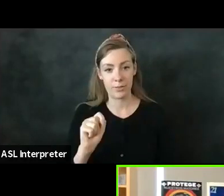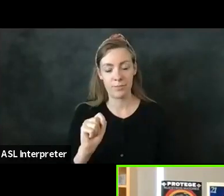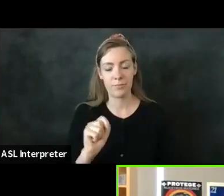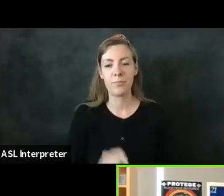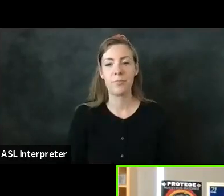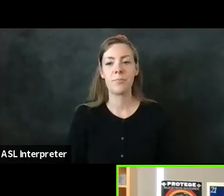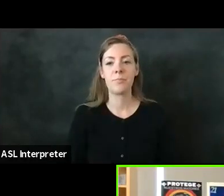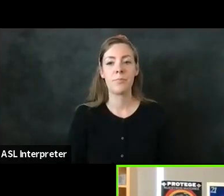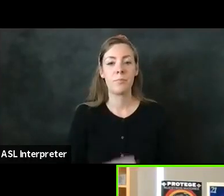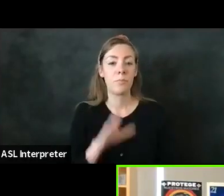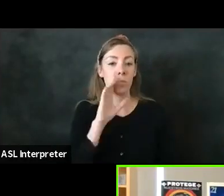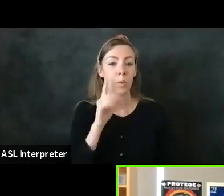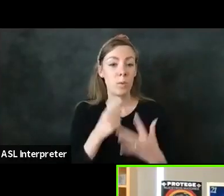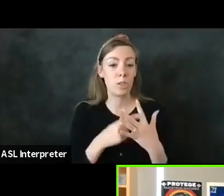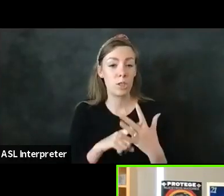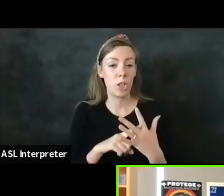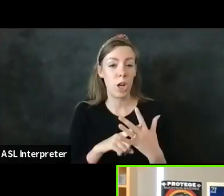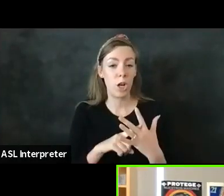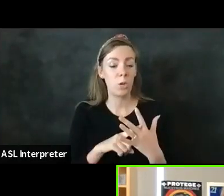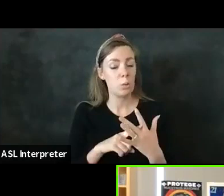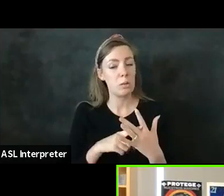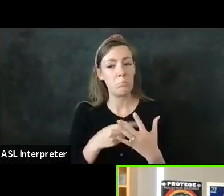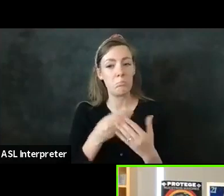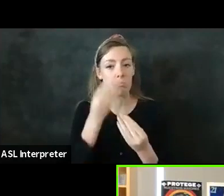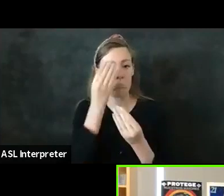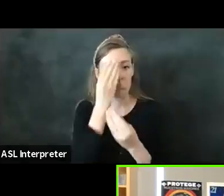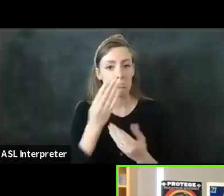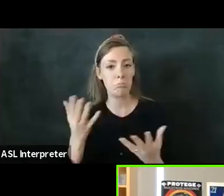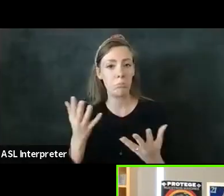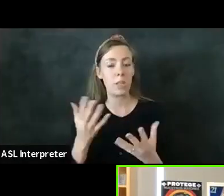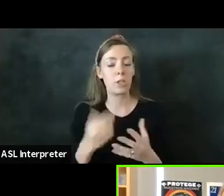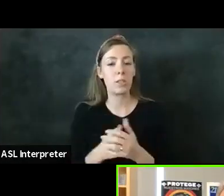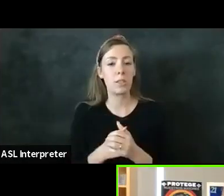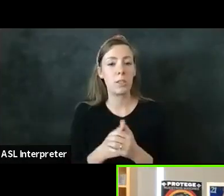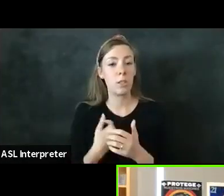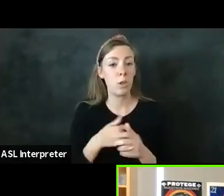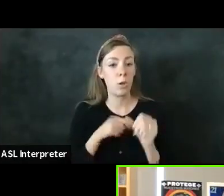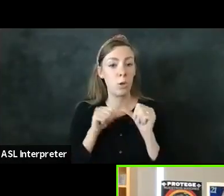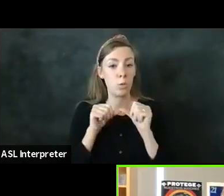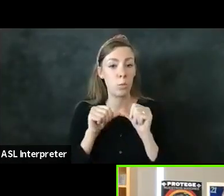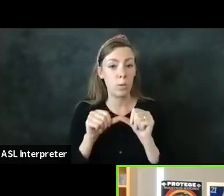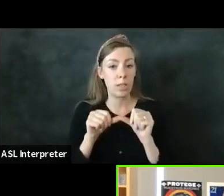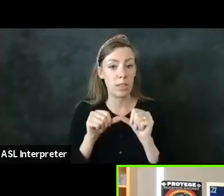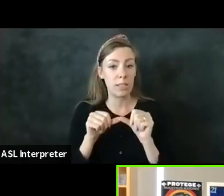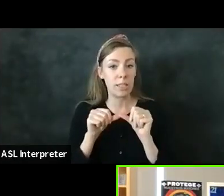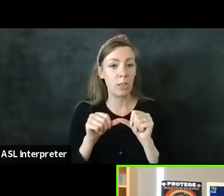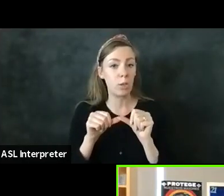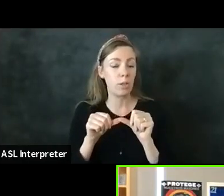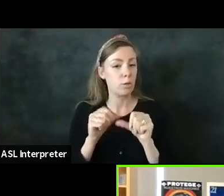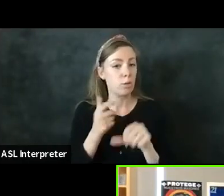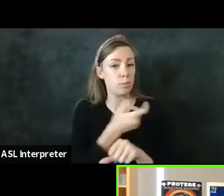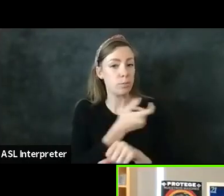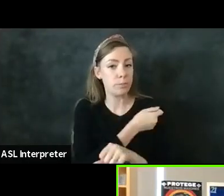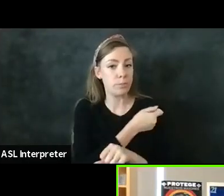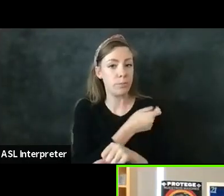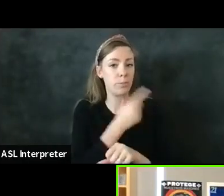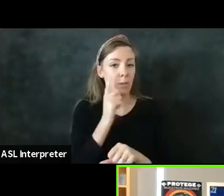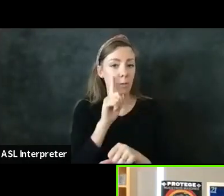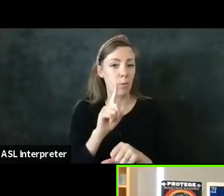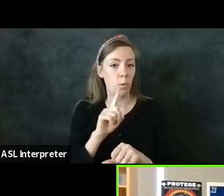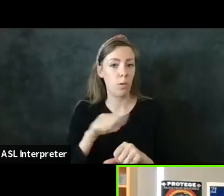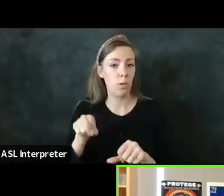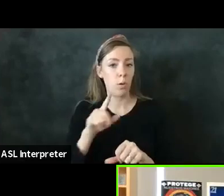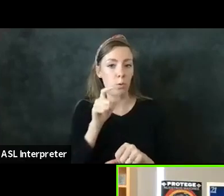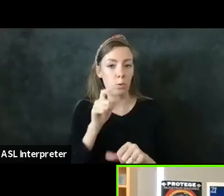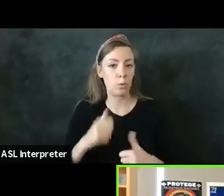We'll start with just a couple of quick updates. We continue to get more shots into the arms of our residents,